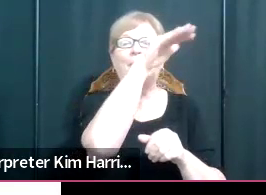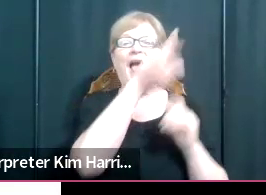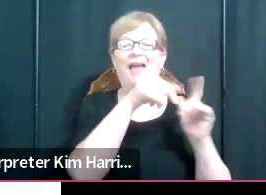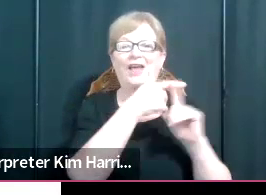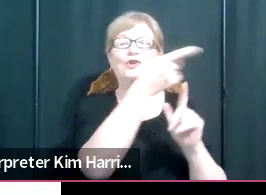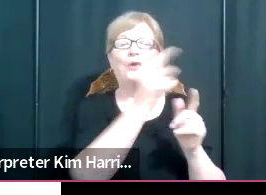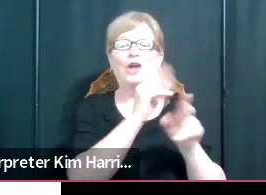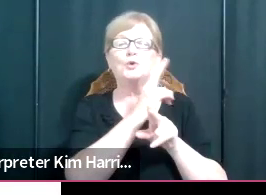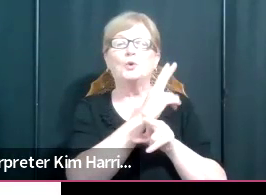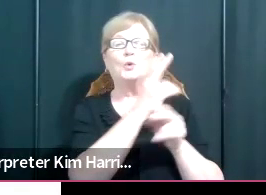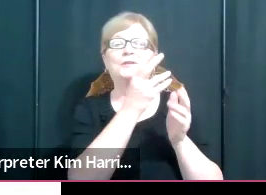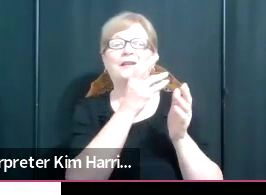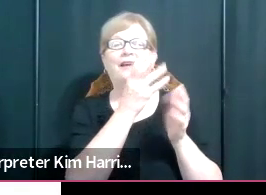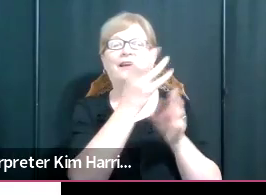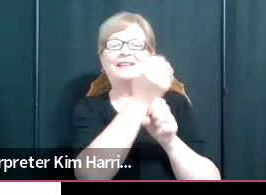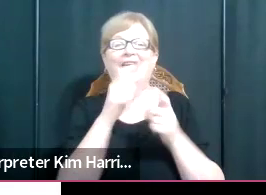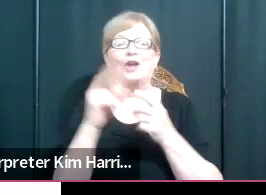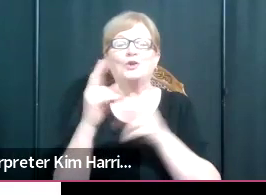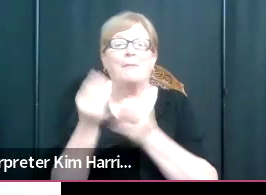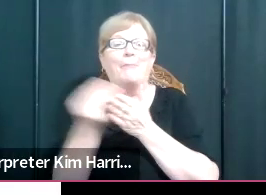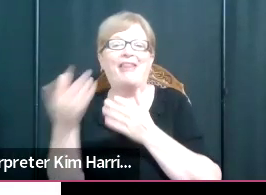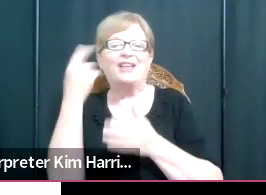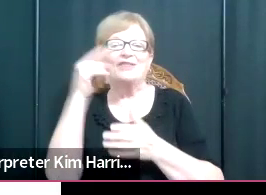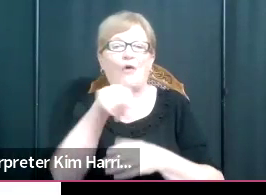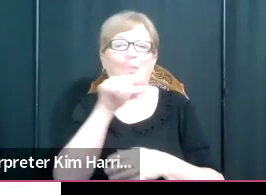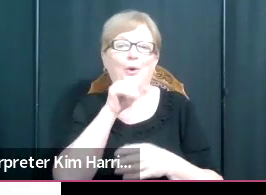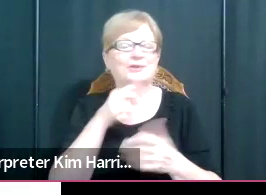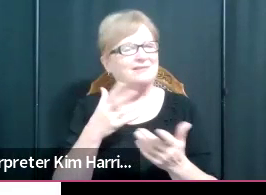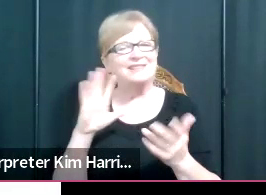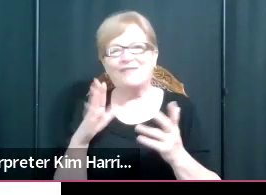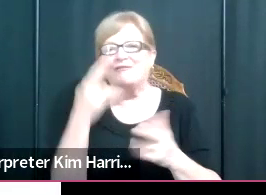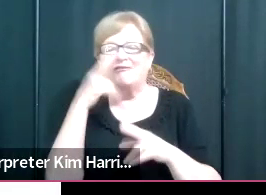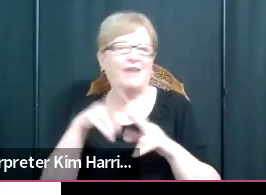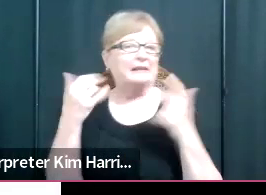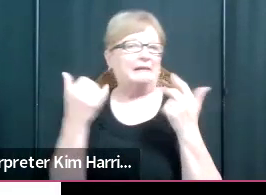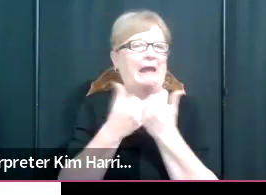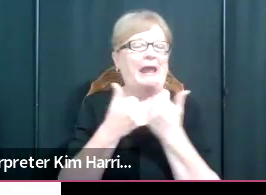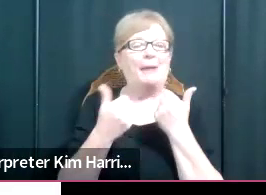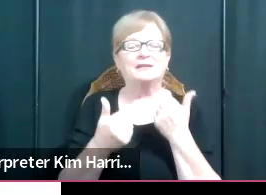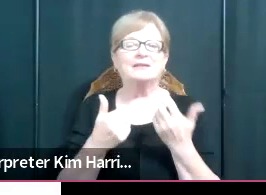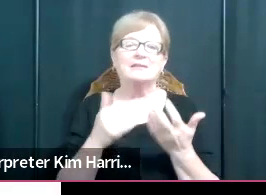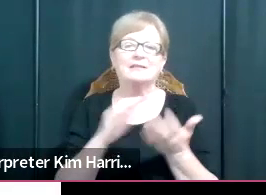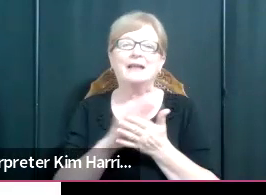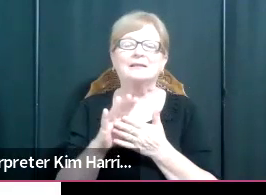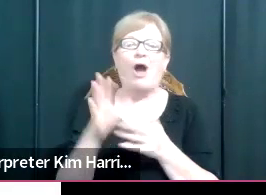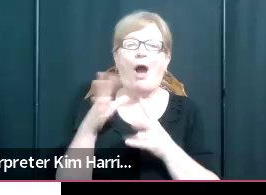keeping up on different goals and things, and is a really lovely and customizable option for folks.